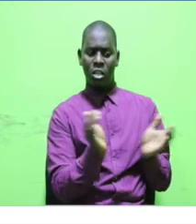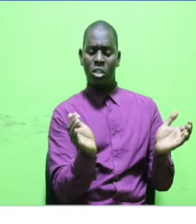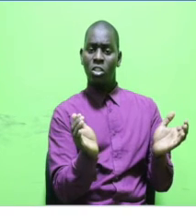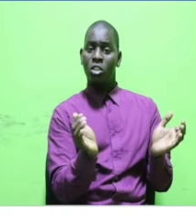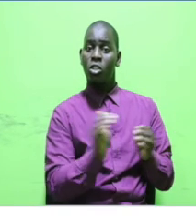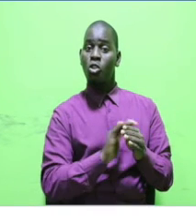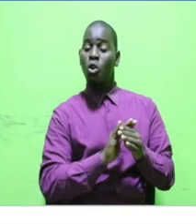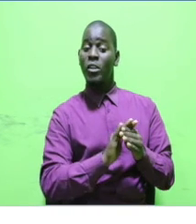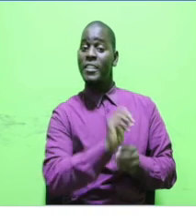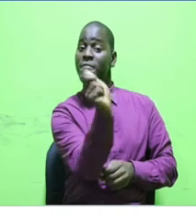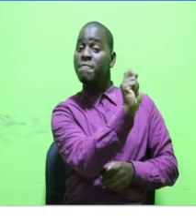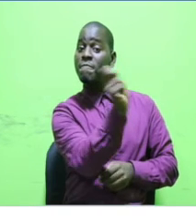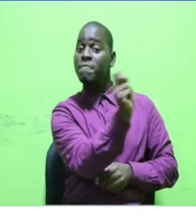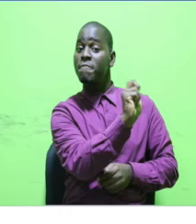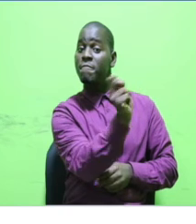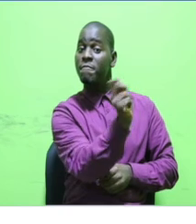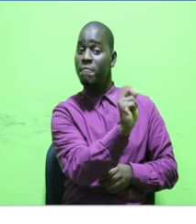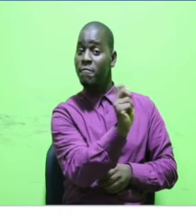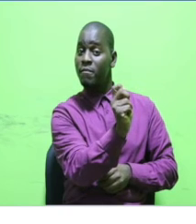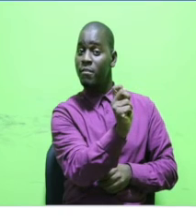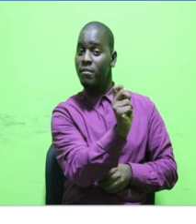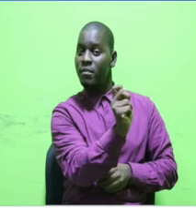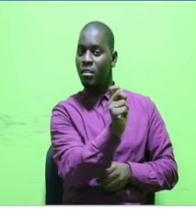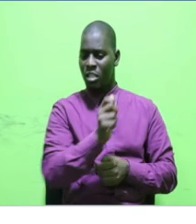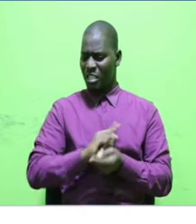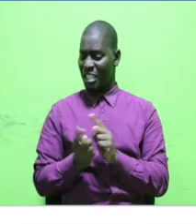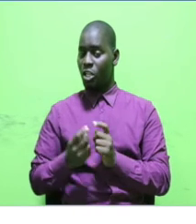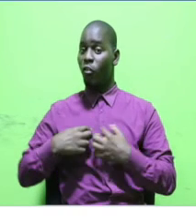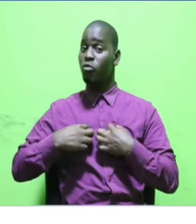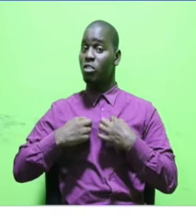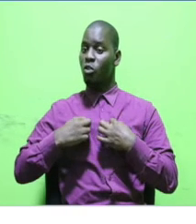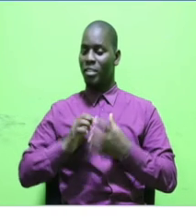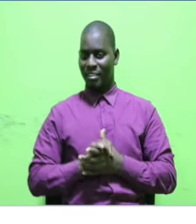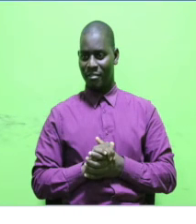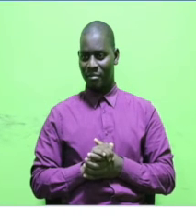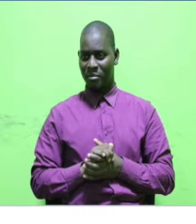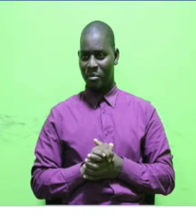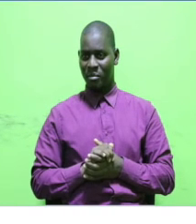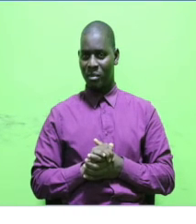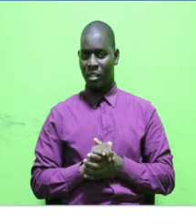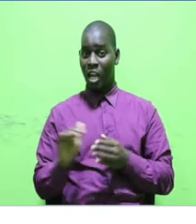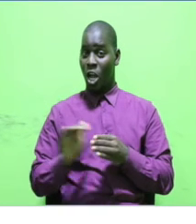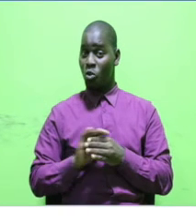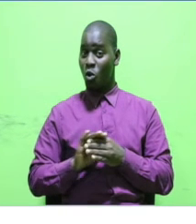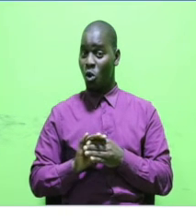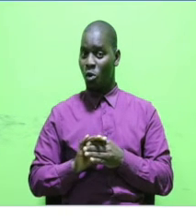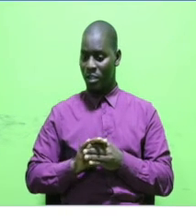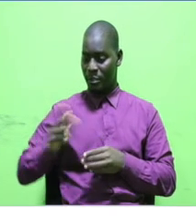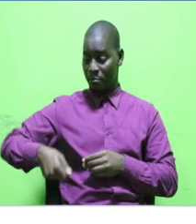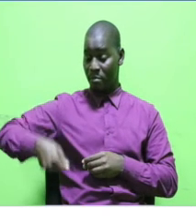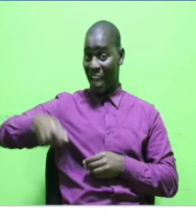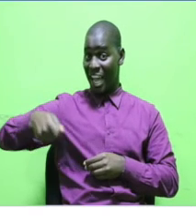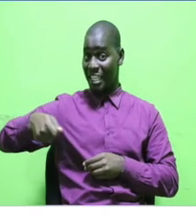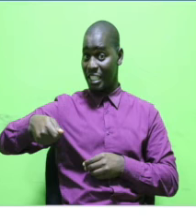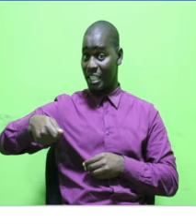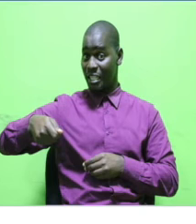papers in wiping surfaces like window and furniture. Invest in a set of cloth or woven shopping